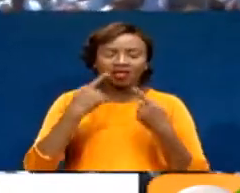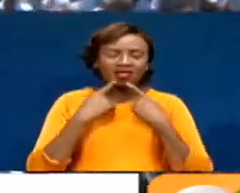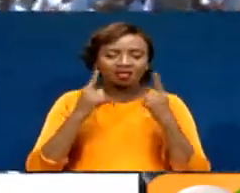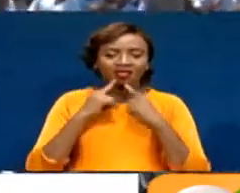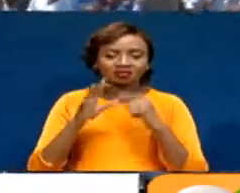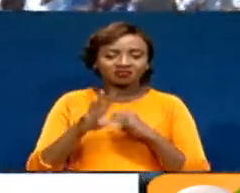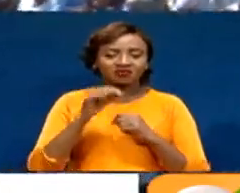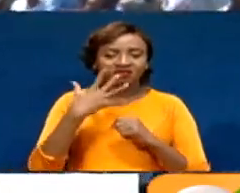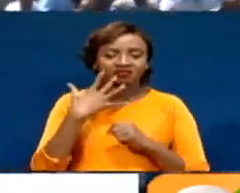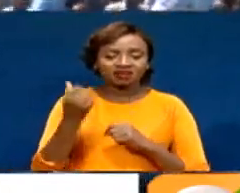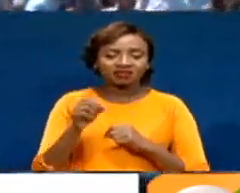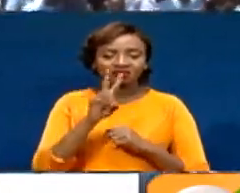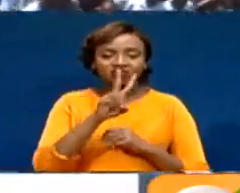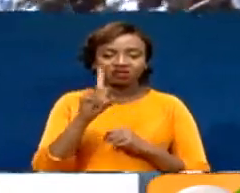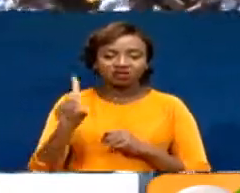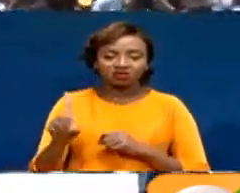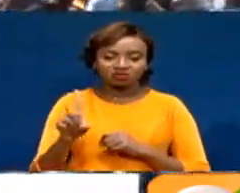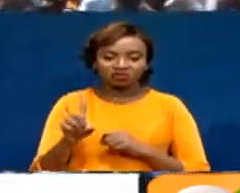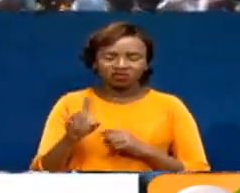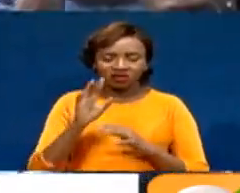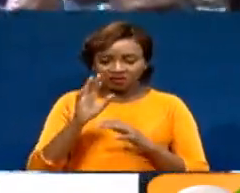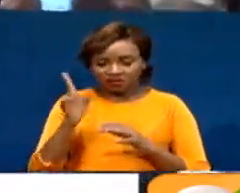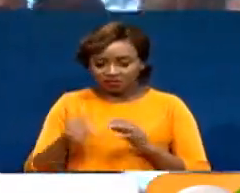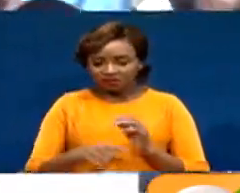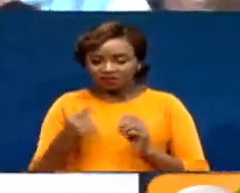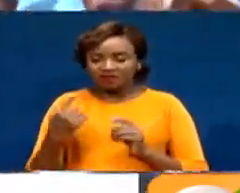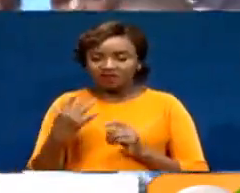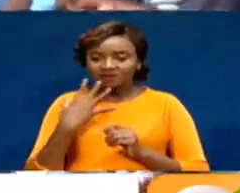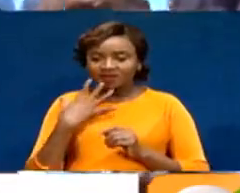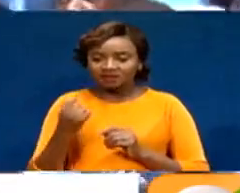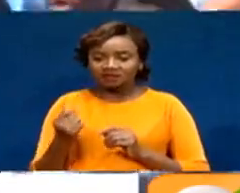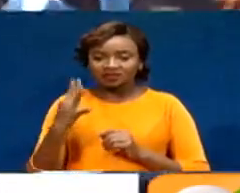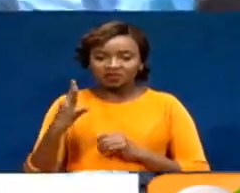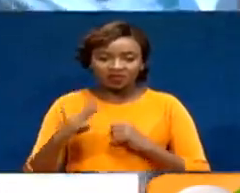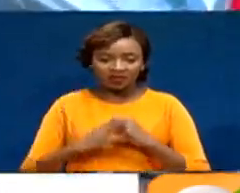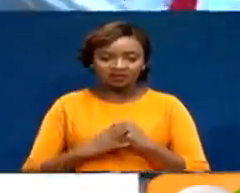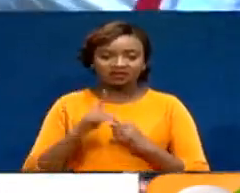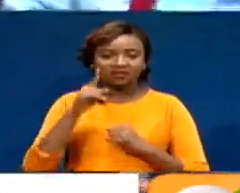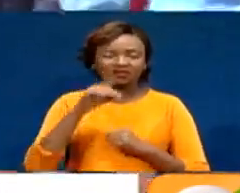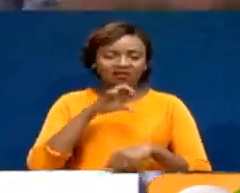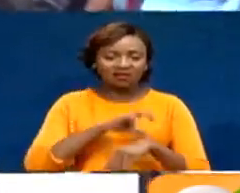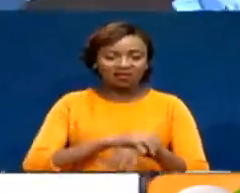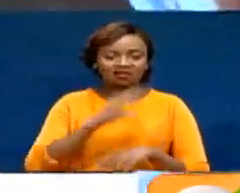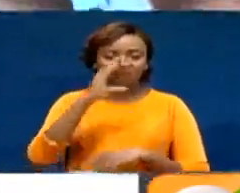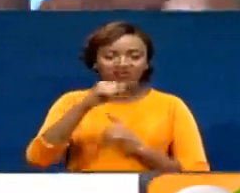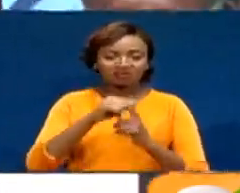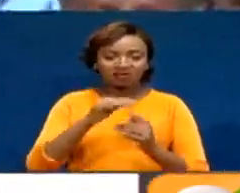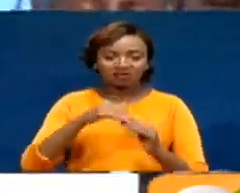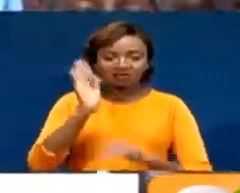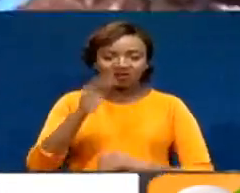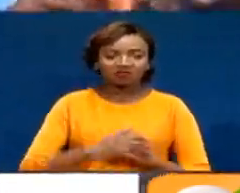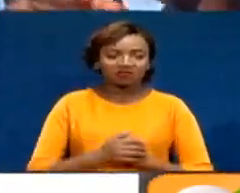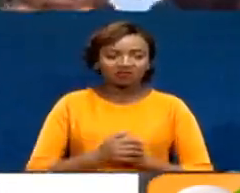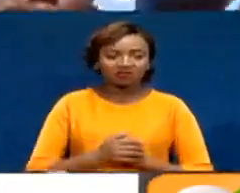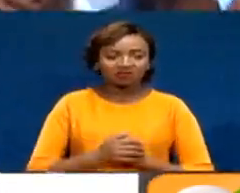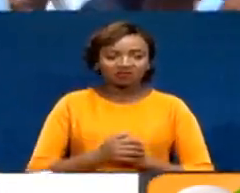ambapo watahiniwa 521 kati ya watahiniwa 549 walipata alama ya C+ kwenda juu.